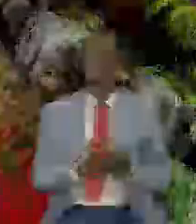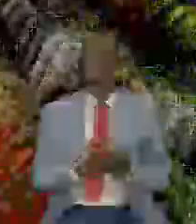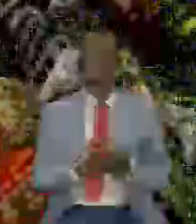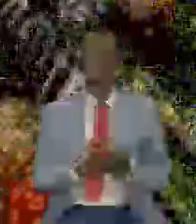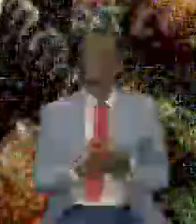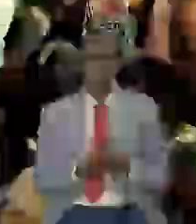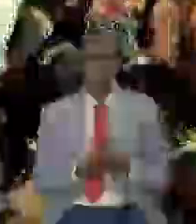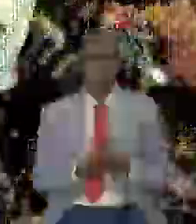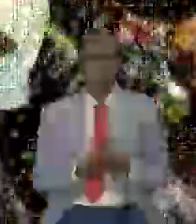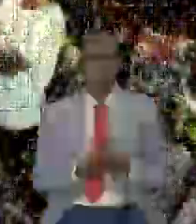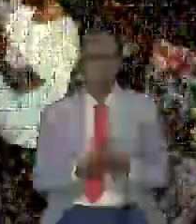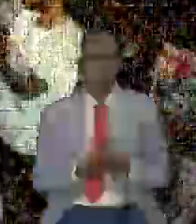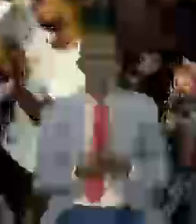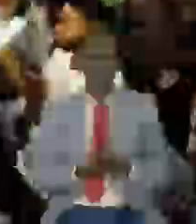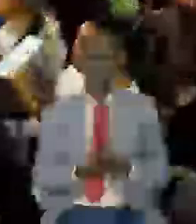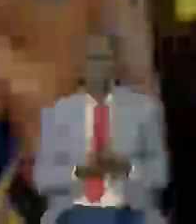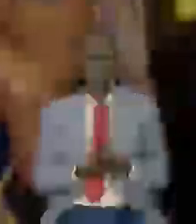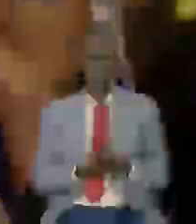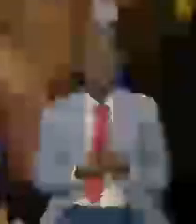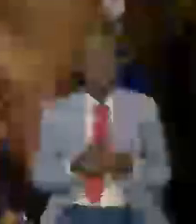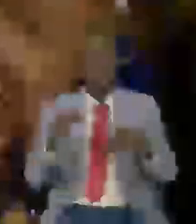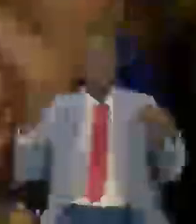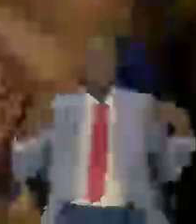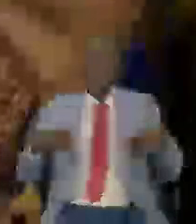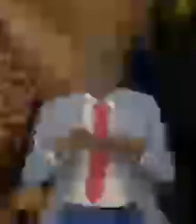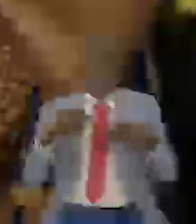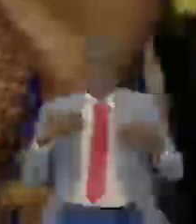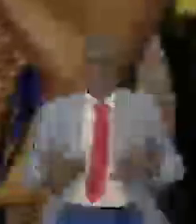Arthritis, you are healed in Jesus' name.